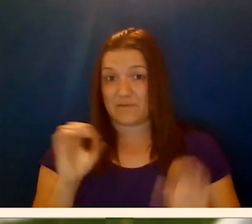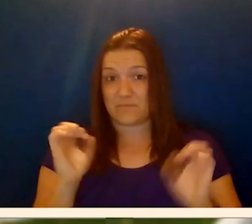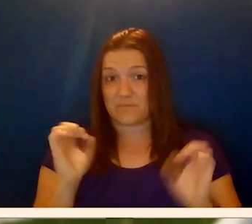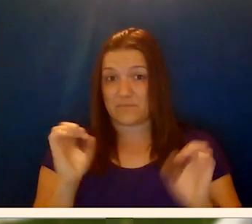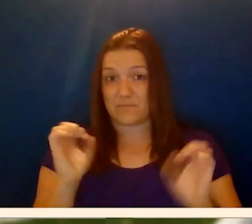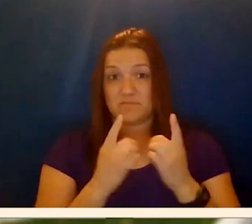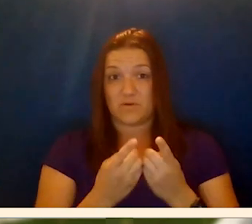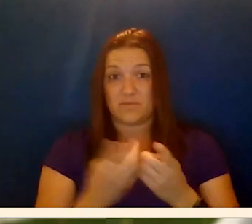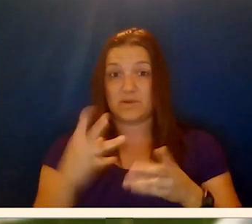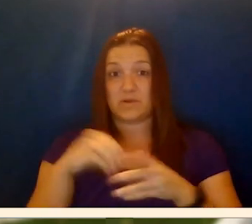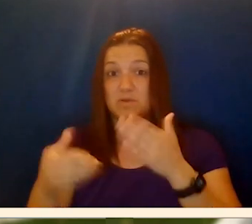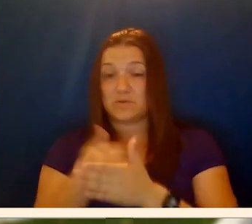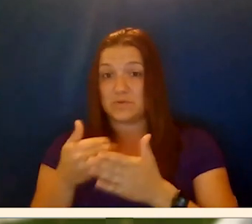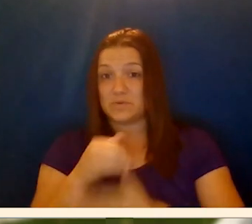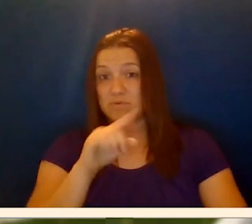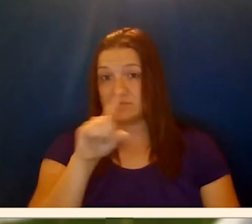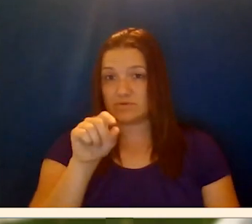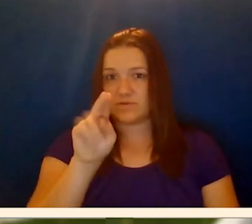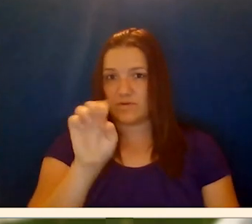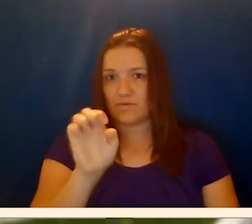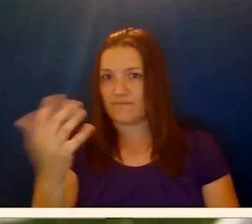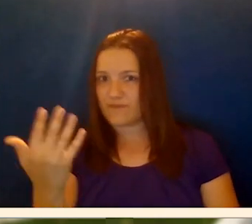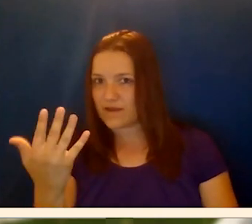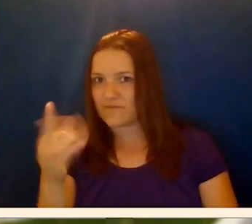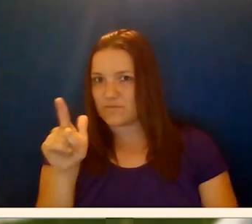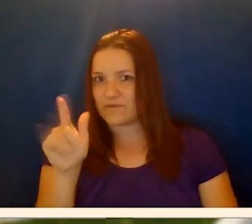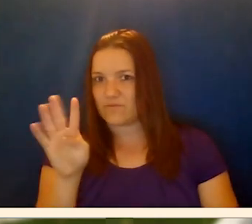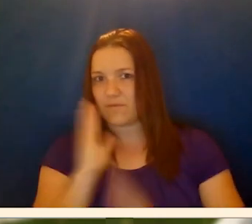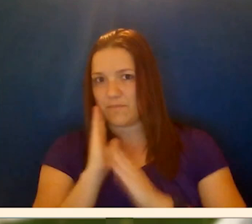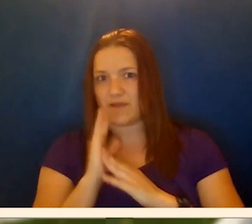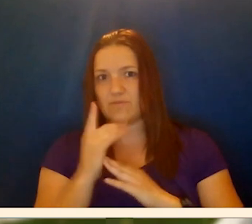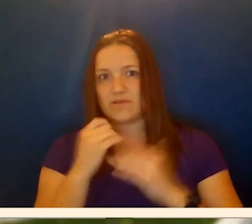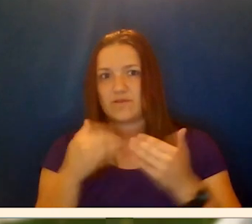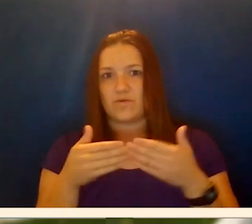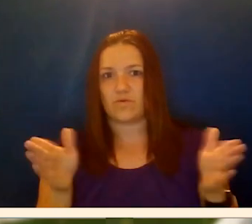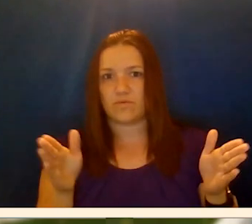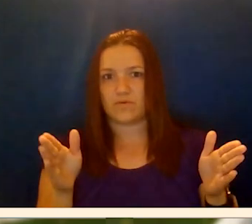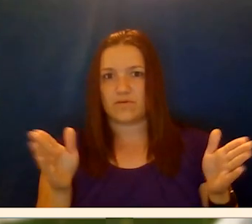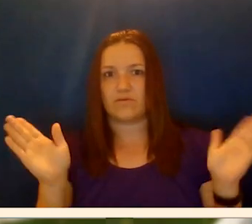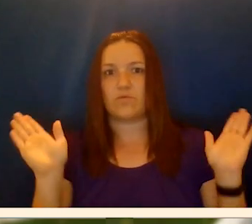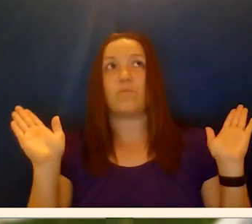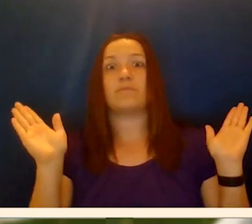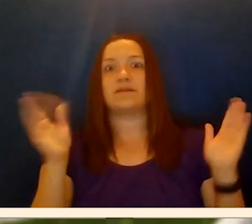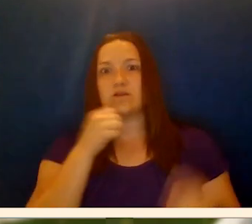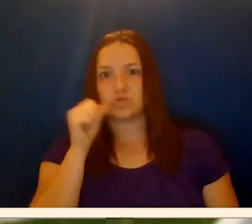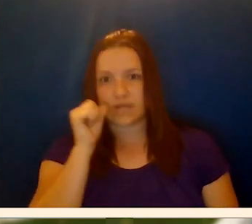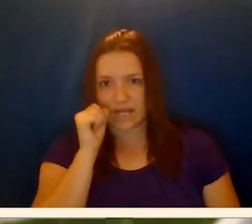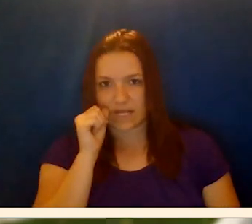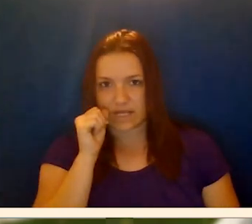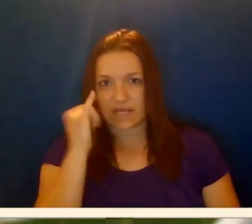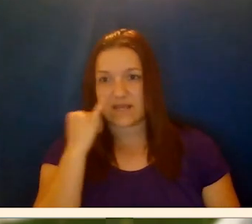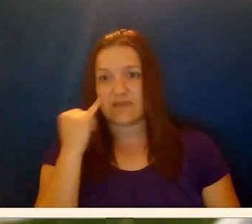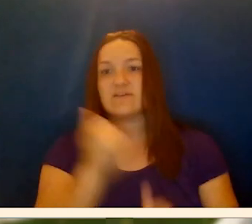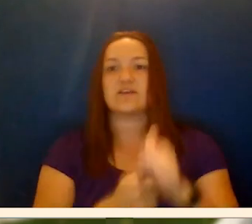department, including the new Zone 5, the 24-bed unit was just opened, made its grand opening yesterday. If